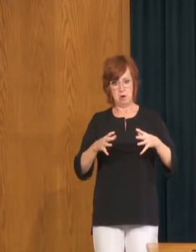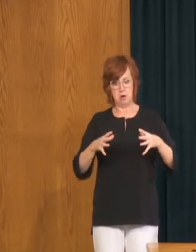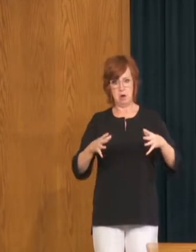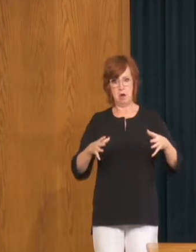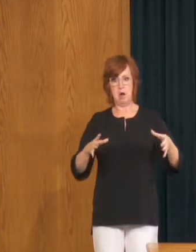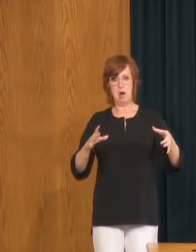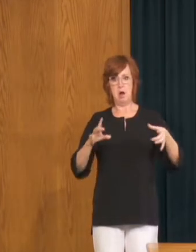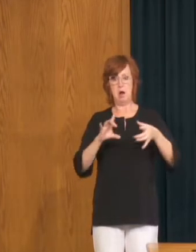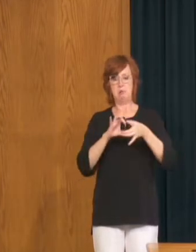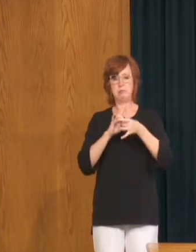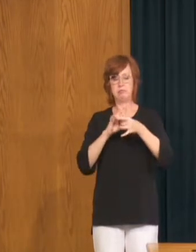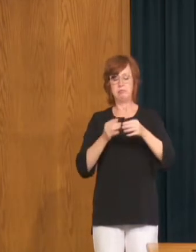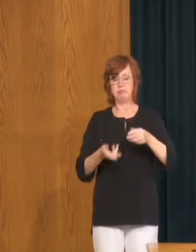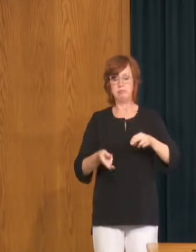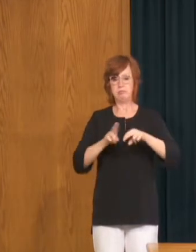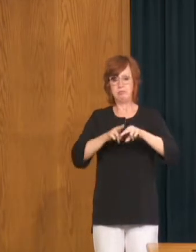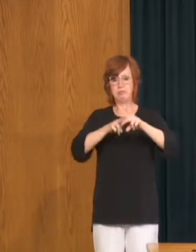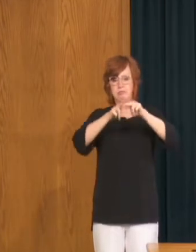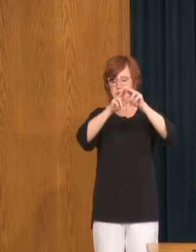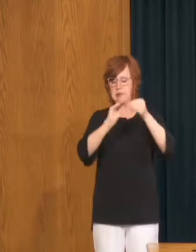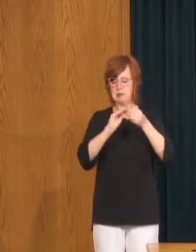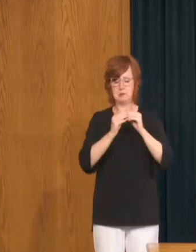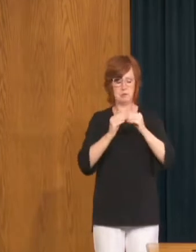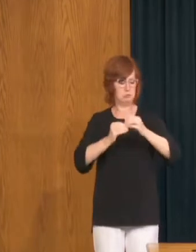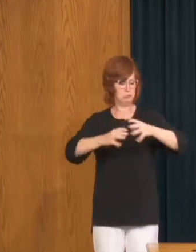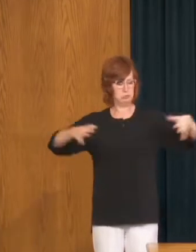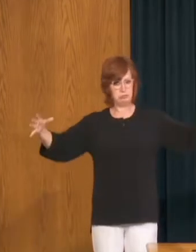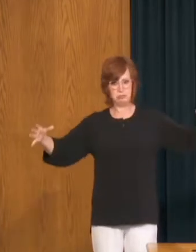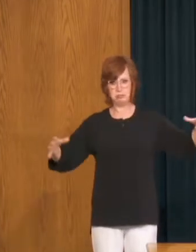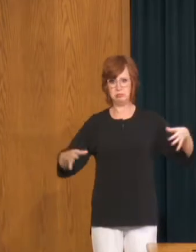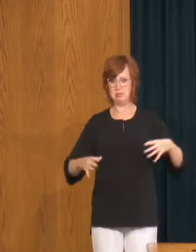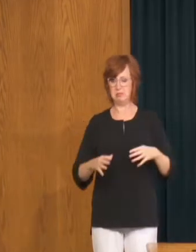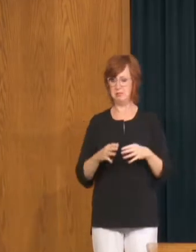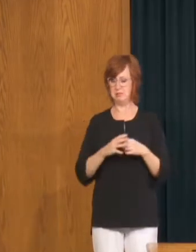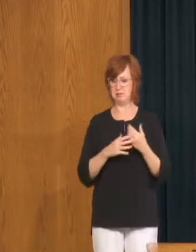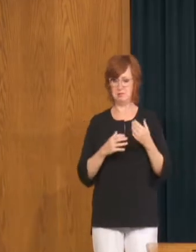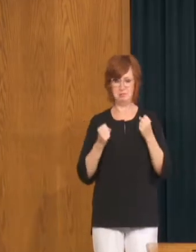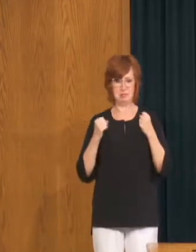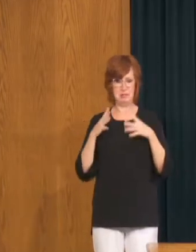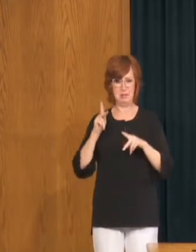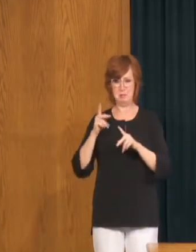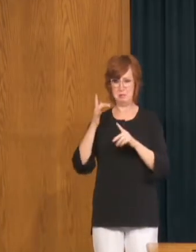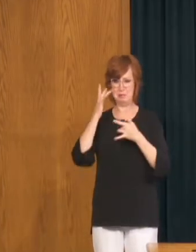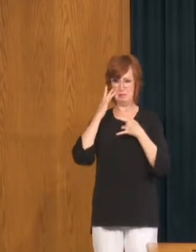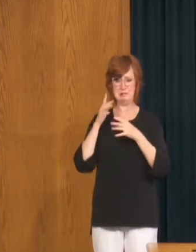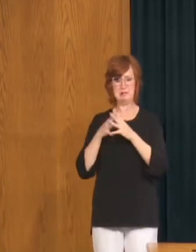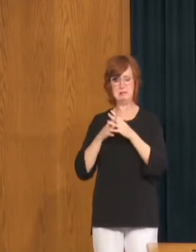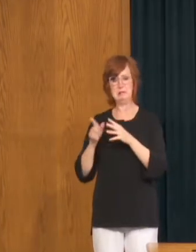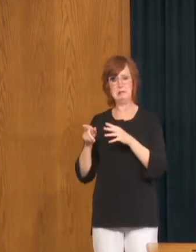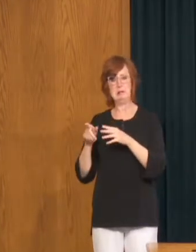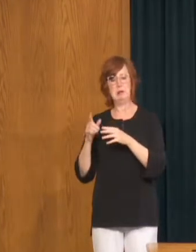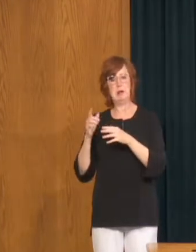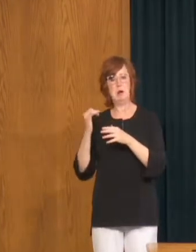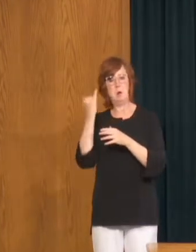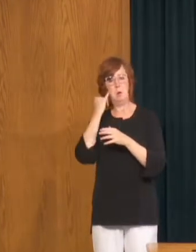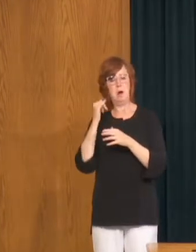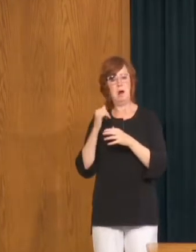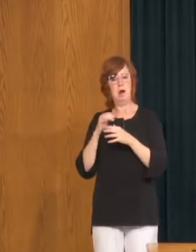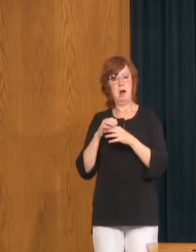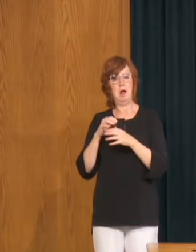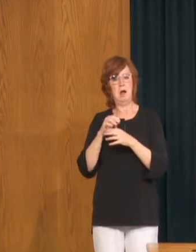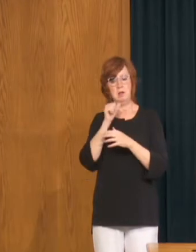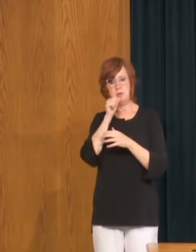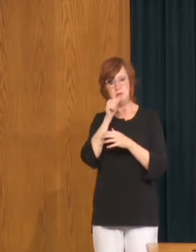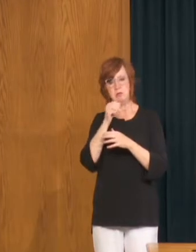quickly as if we are to let our guard down. So to everyone here in this province, let's please be careful. Today we can